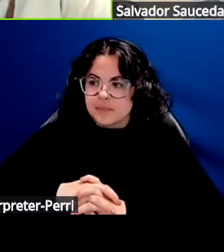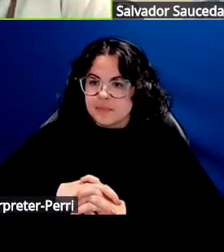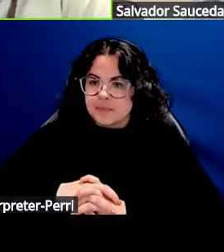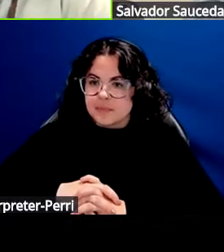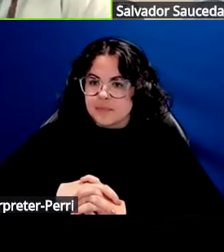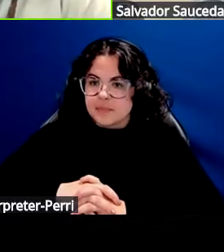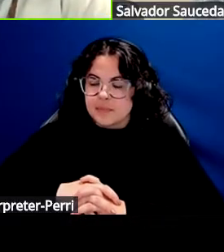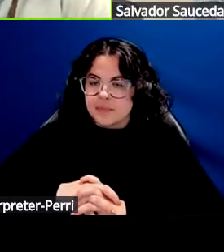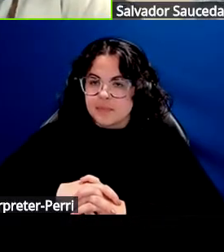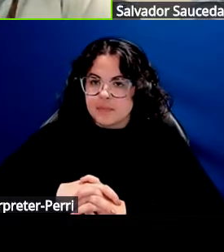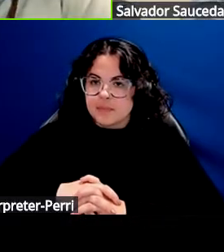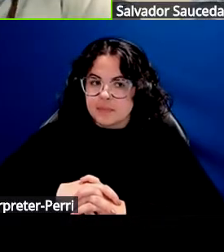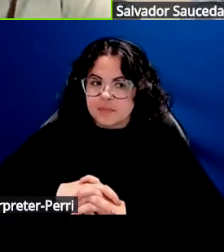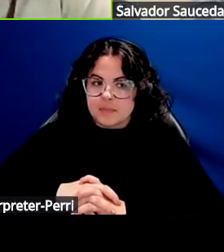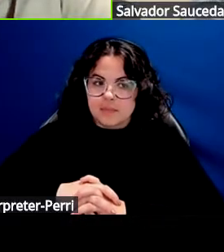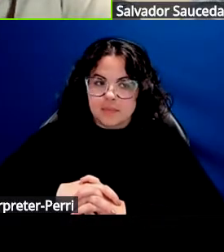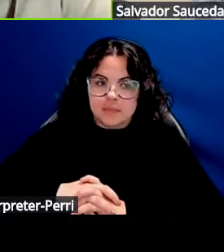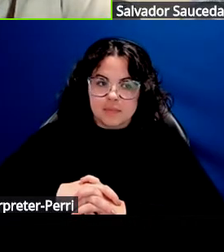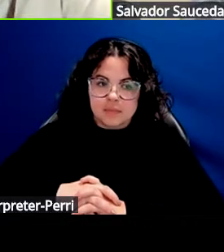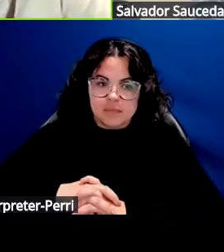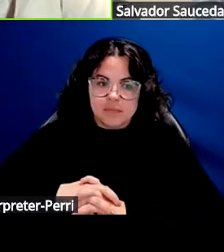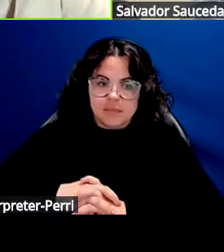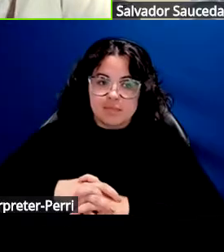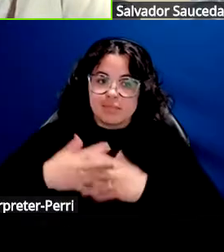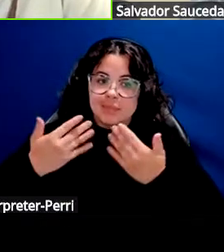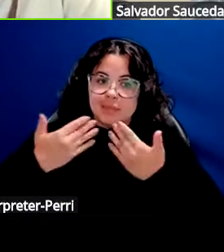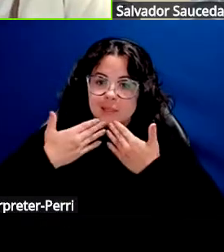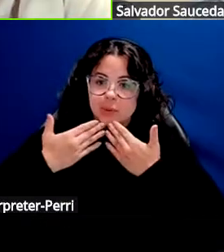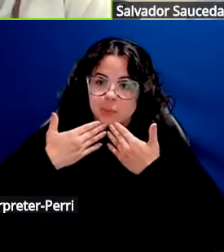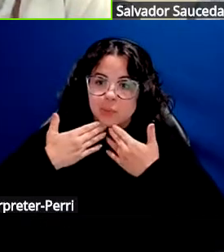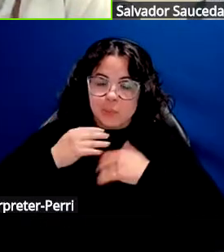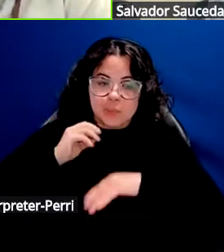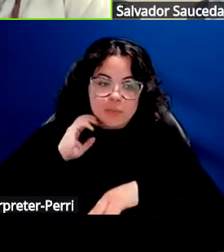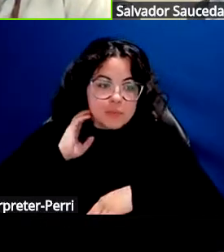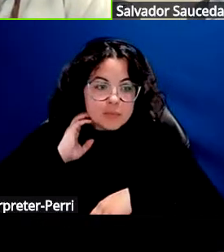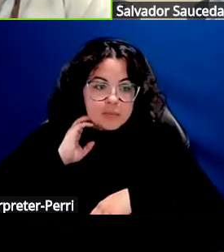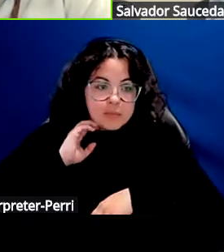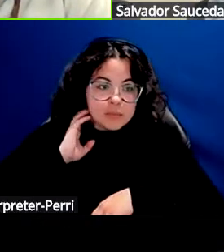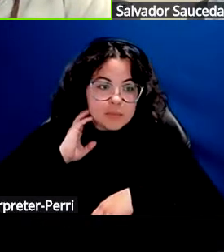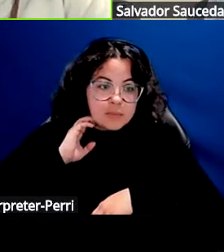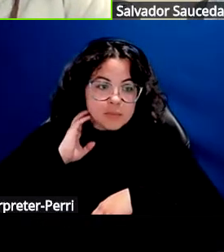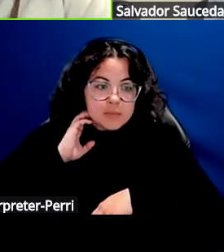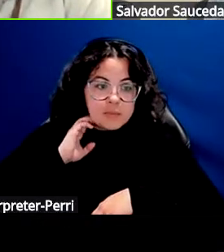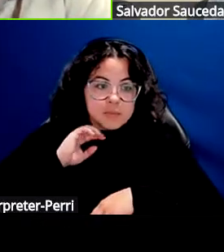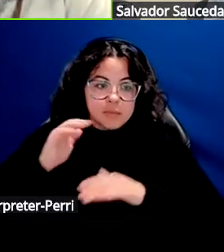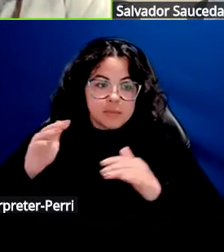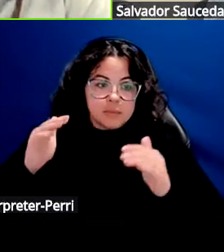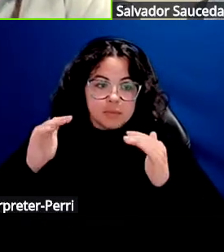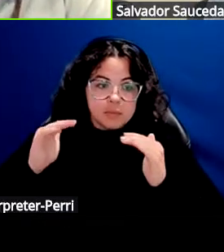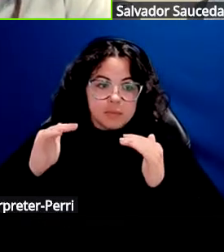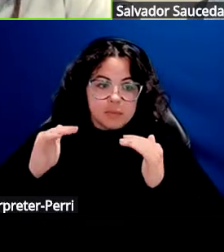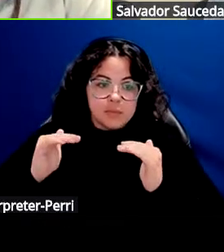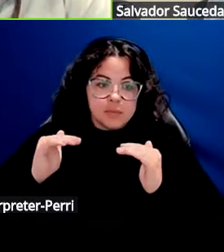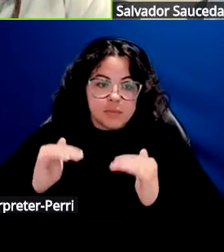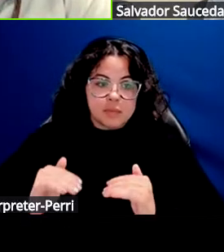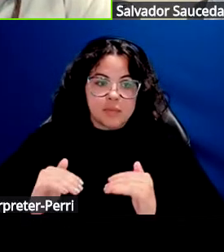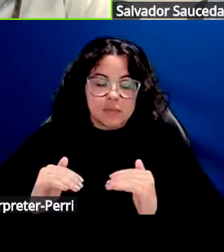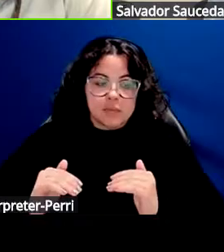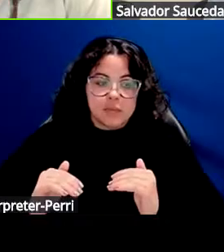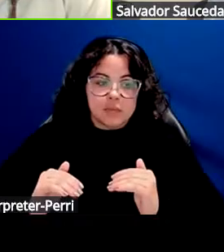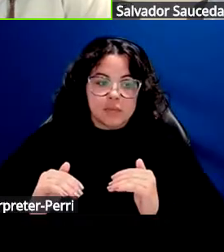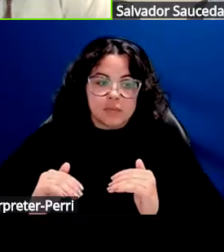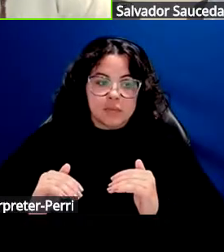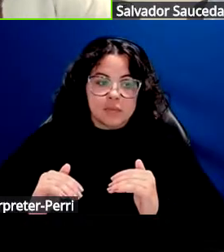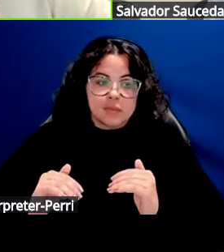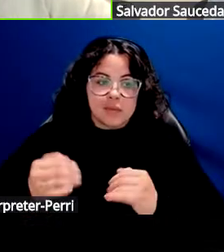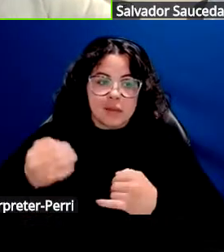You pass? Passes. All right, thank you. Next, we have next